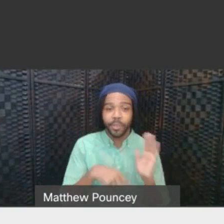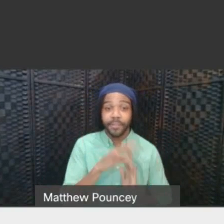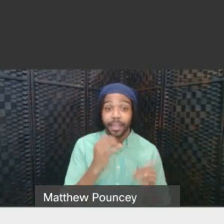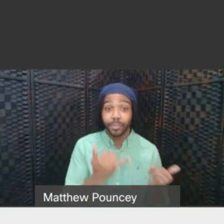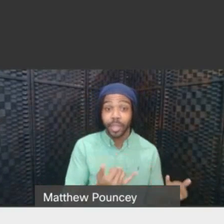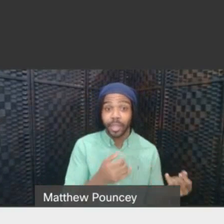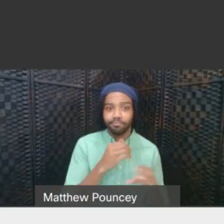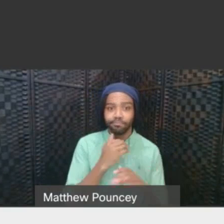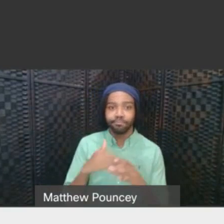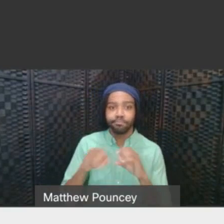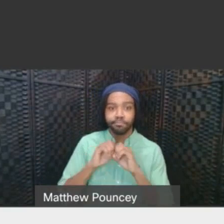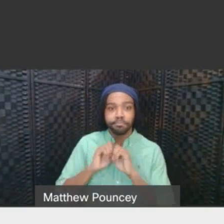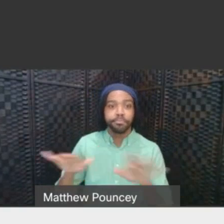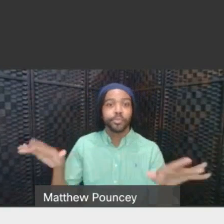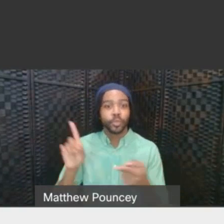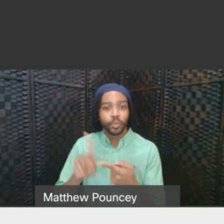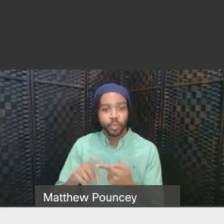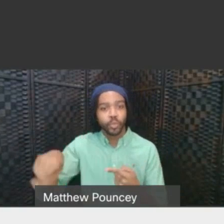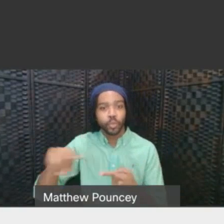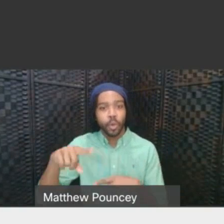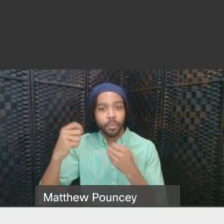can send something out to providers updating them.